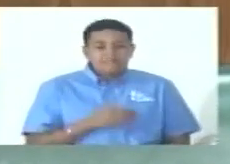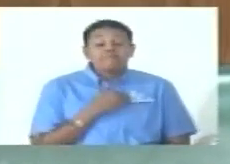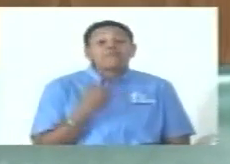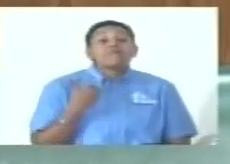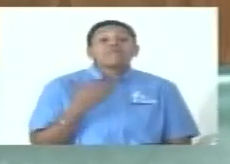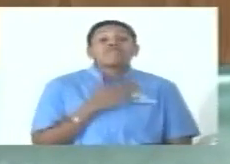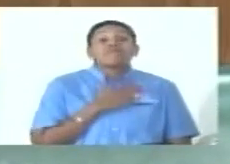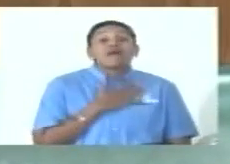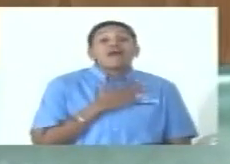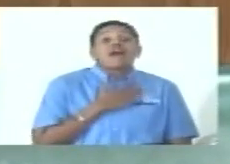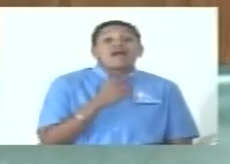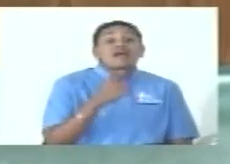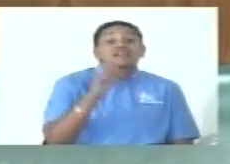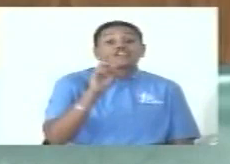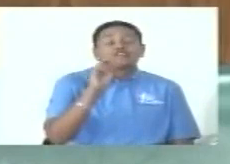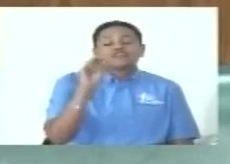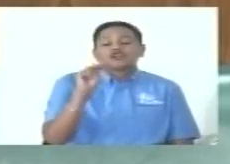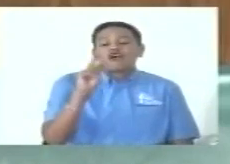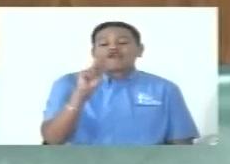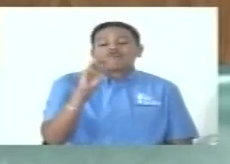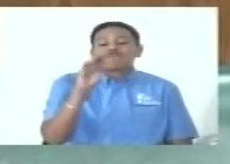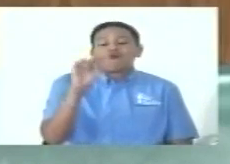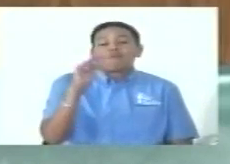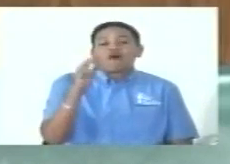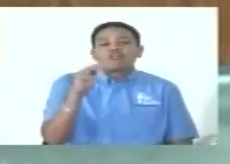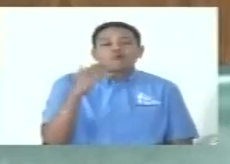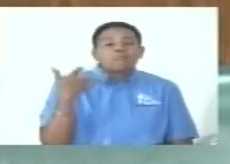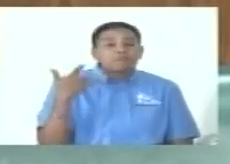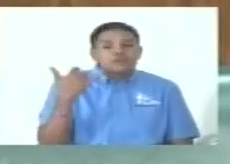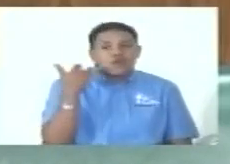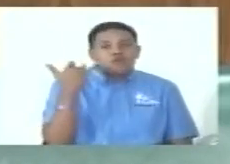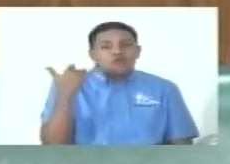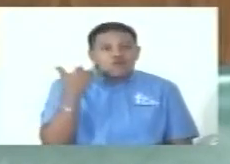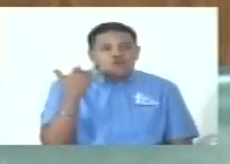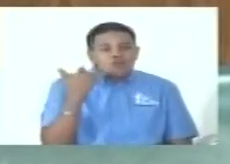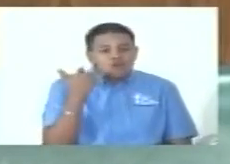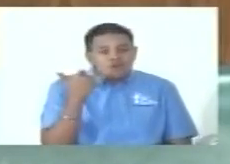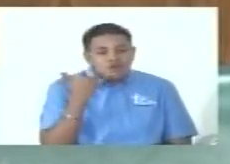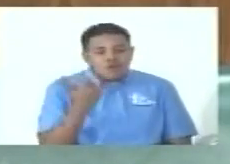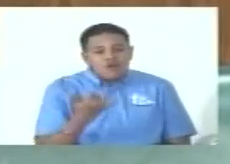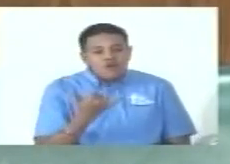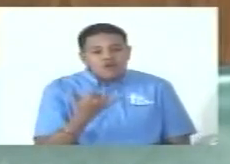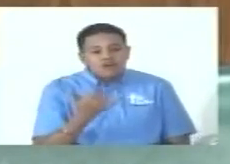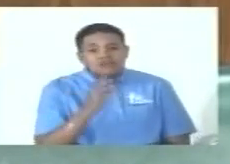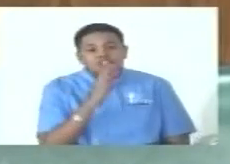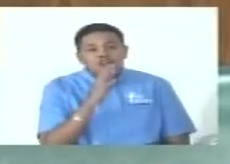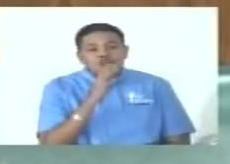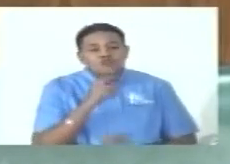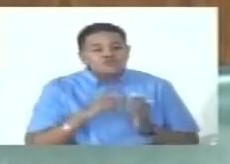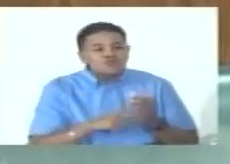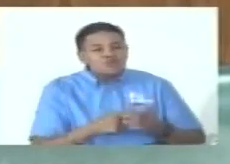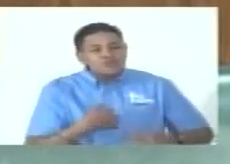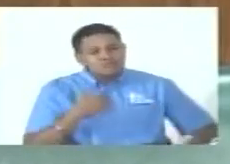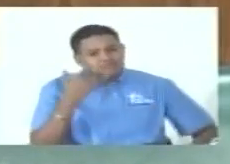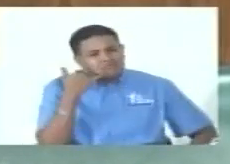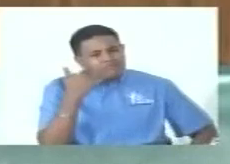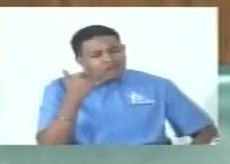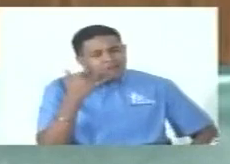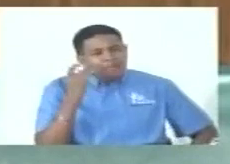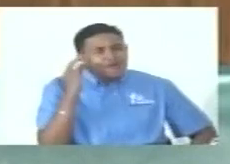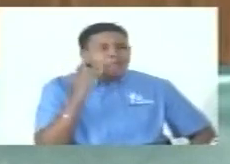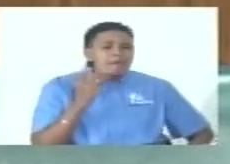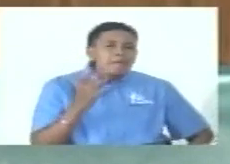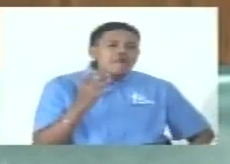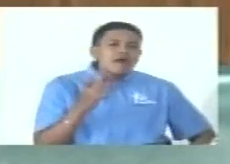frequent caller to talk shows. And Dan had called in and